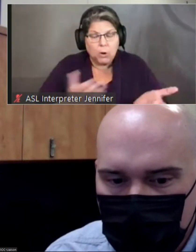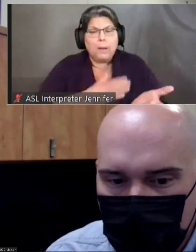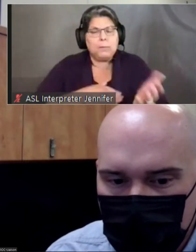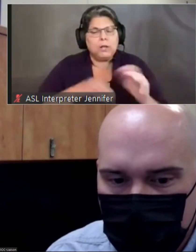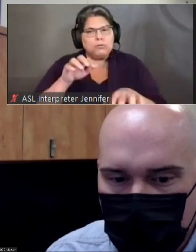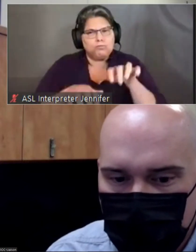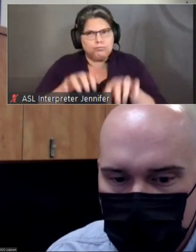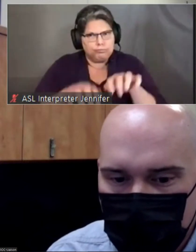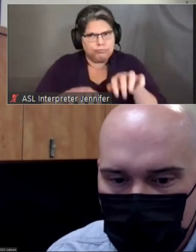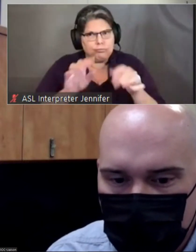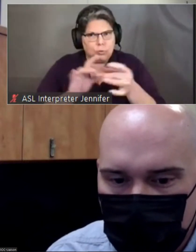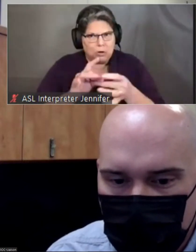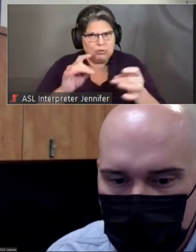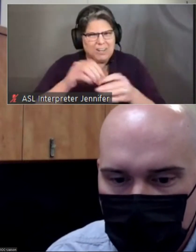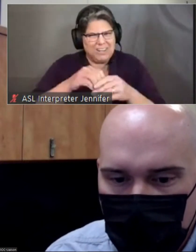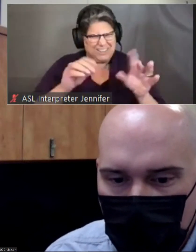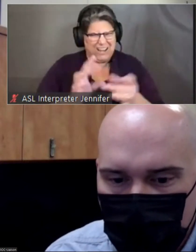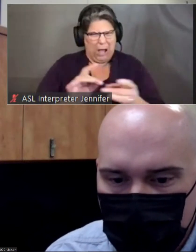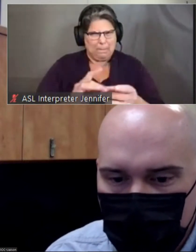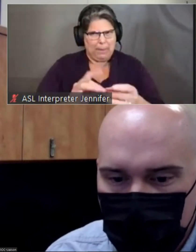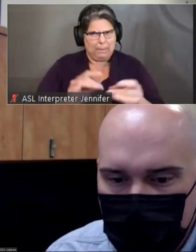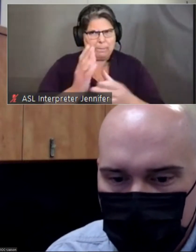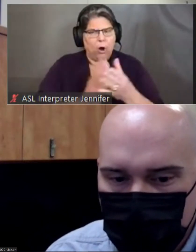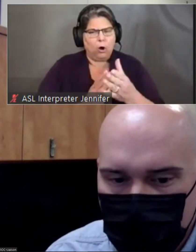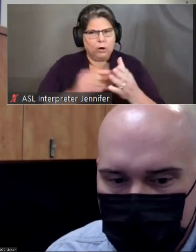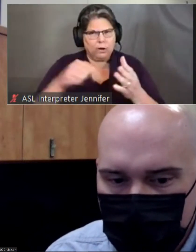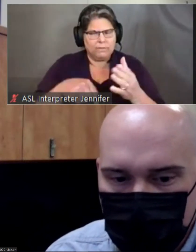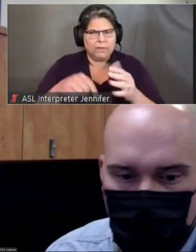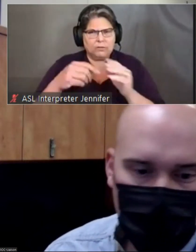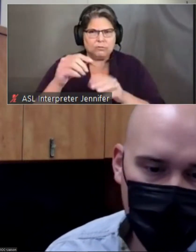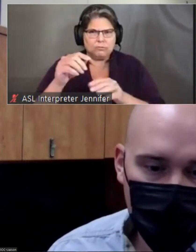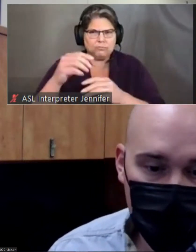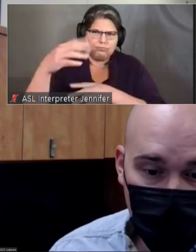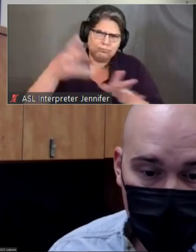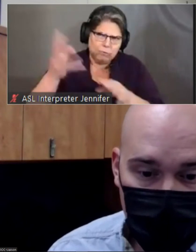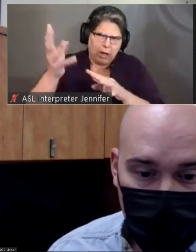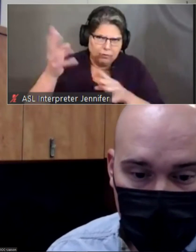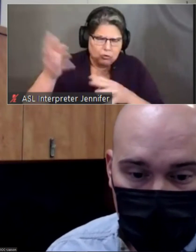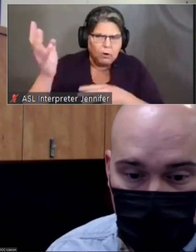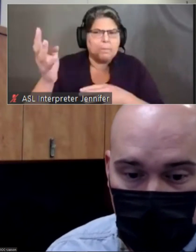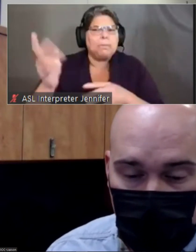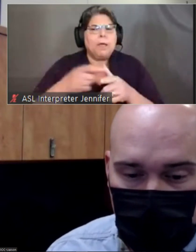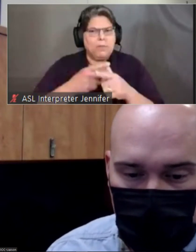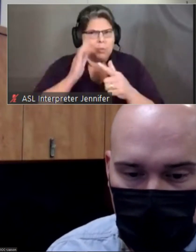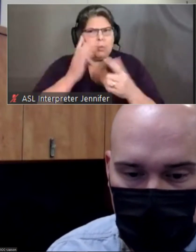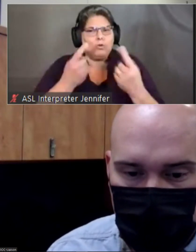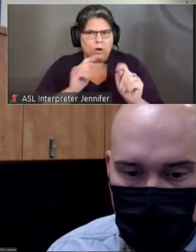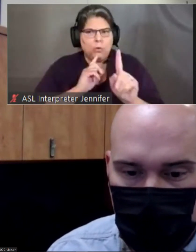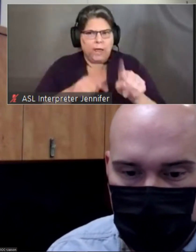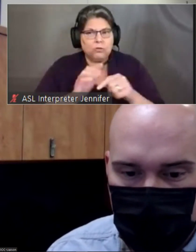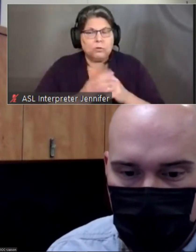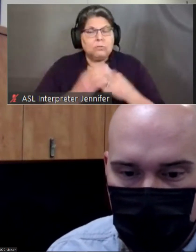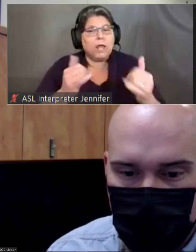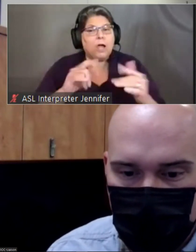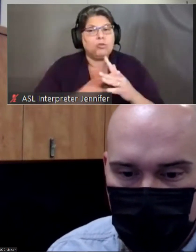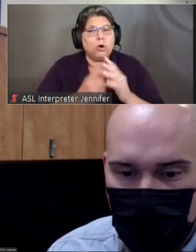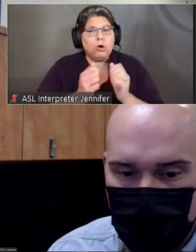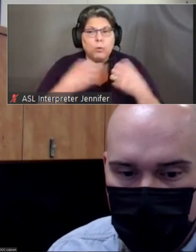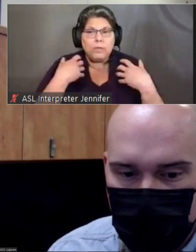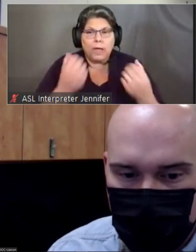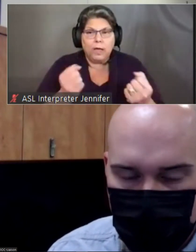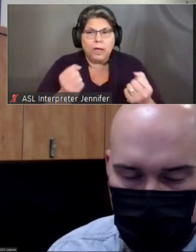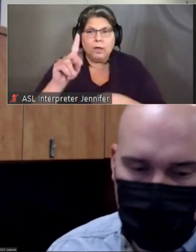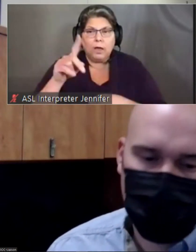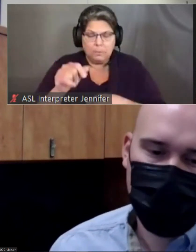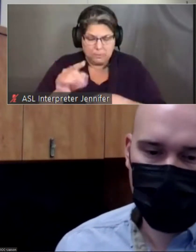questions in the comment of this video below, and we'll do our best to address it. Now, beginning with the health update, Dr. Coren, you have